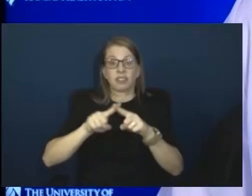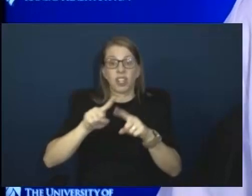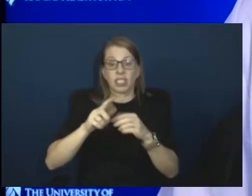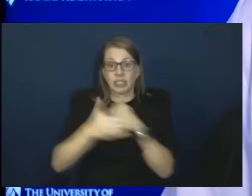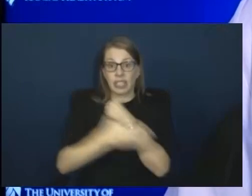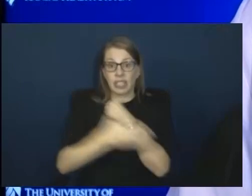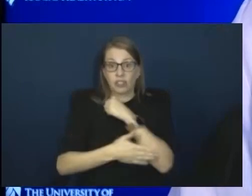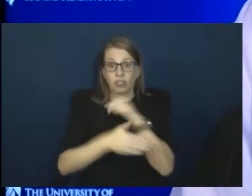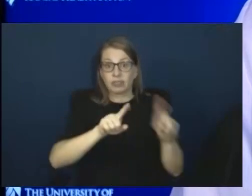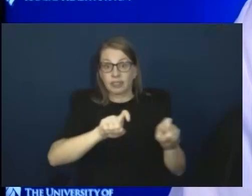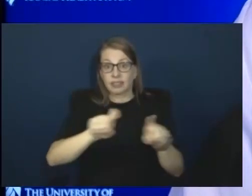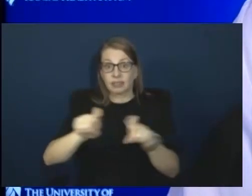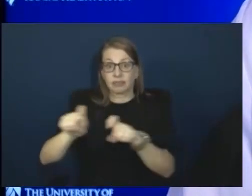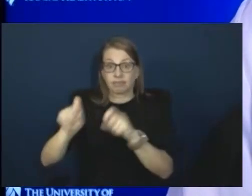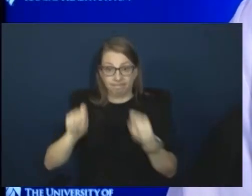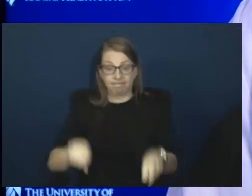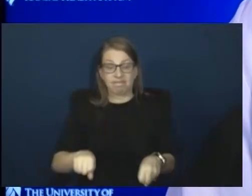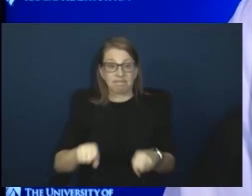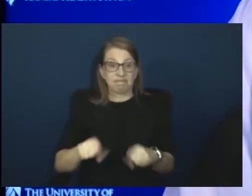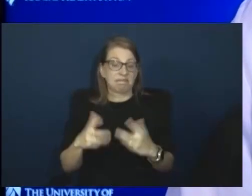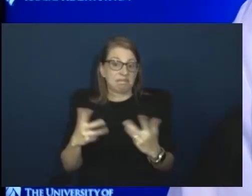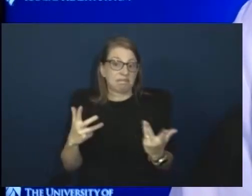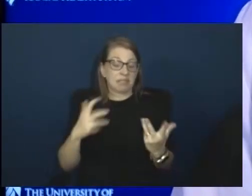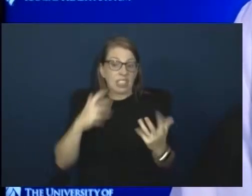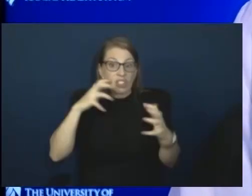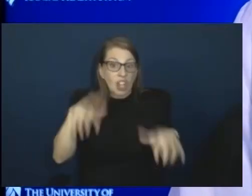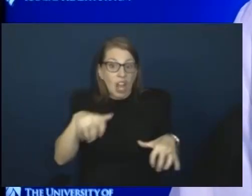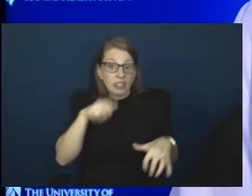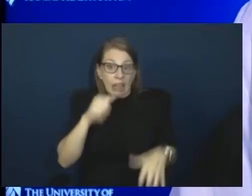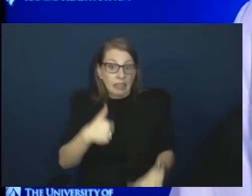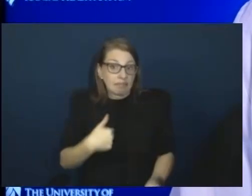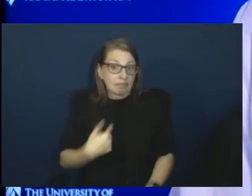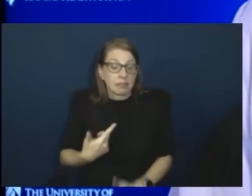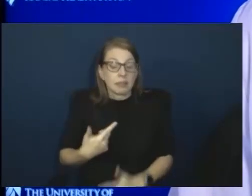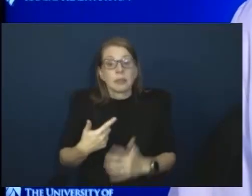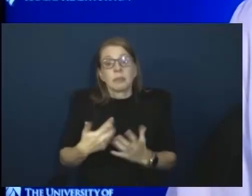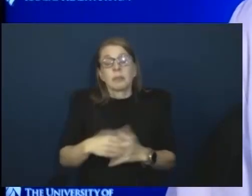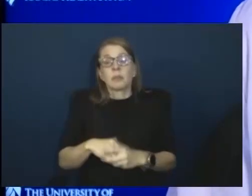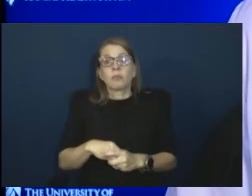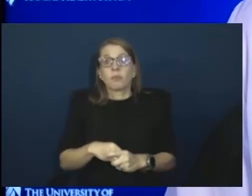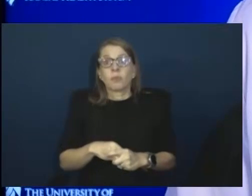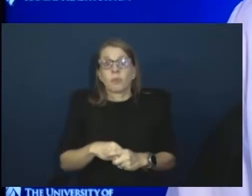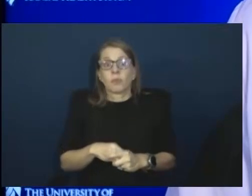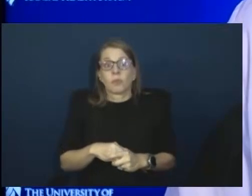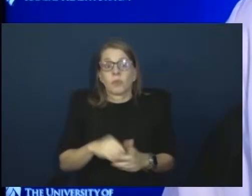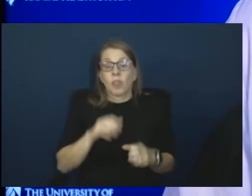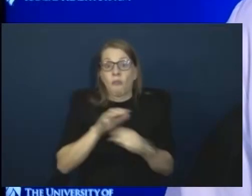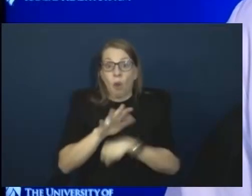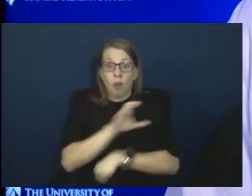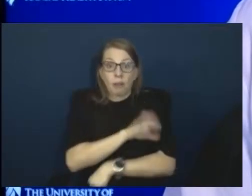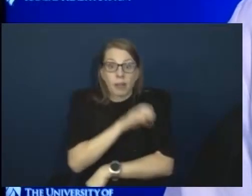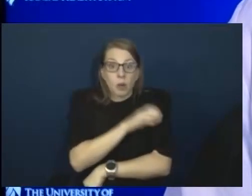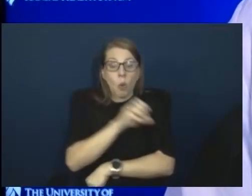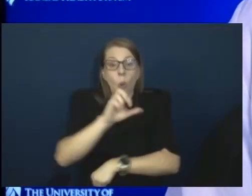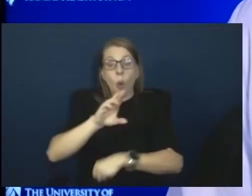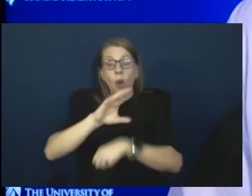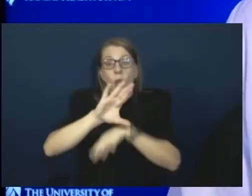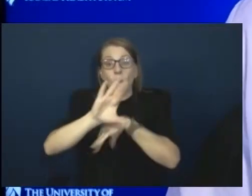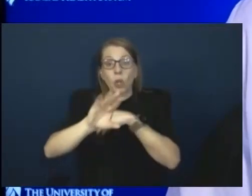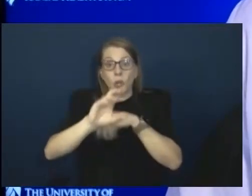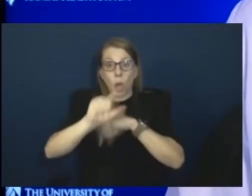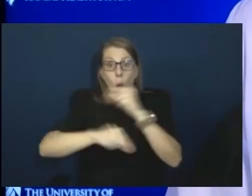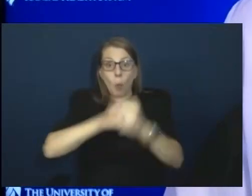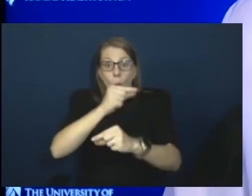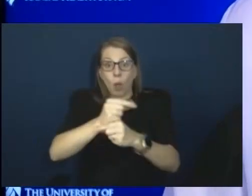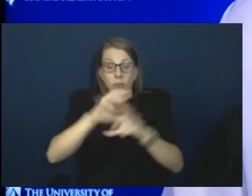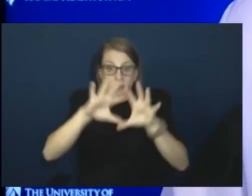nothing that is surprising to me. Now, what is the full clinical or global effect? We won't know that. We do know